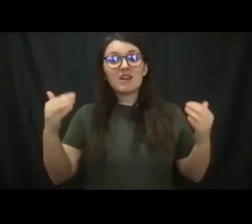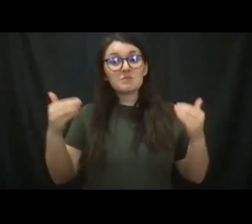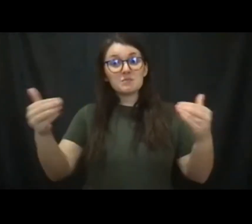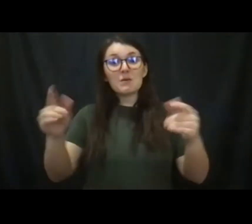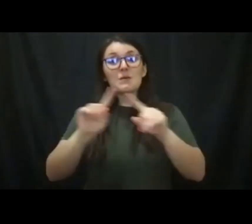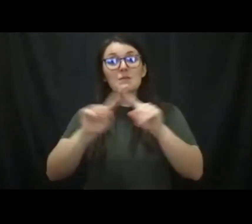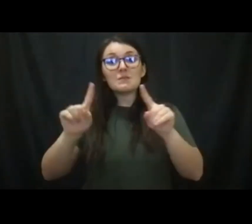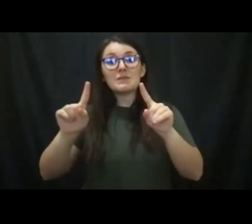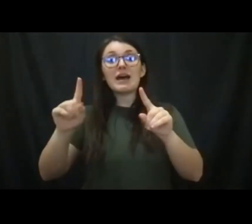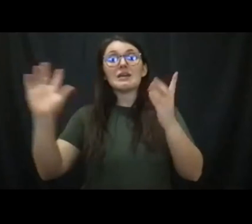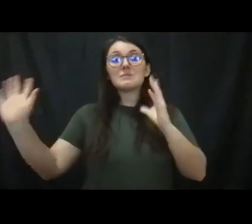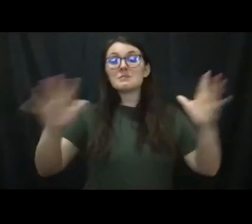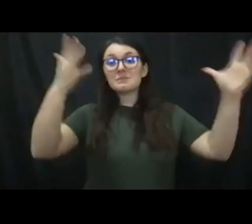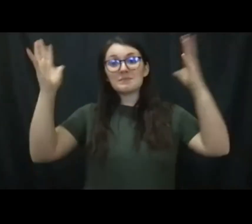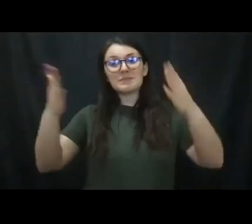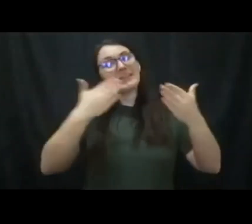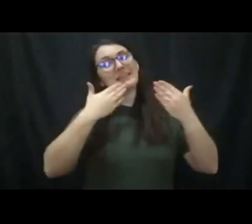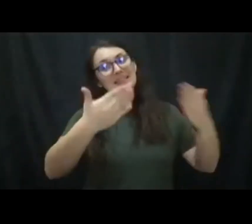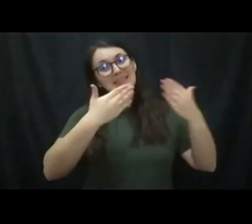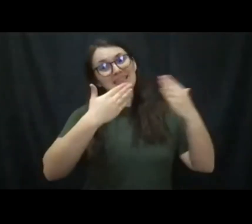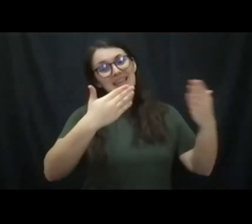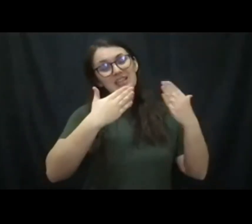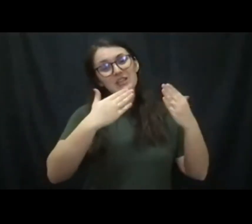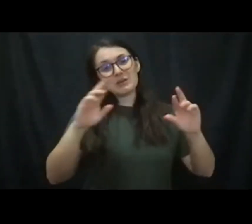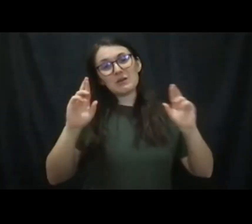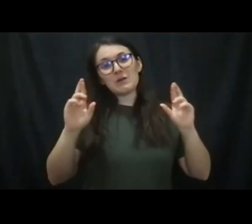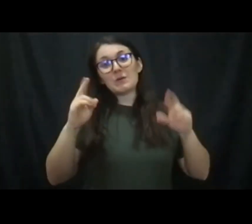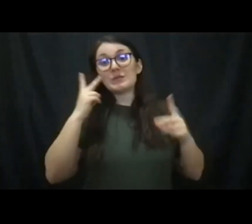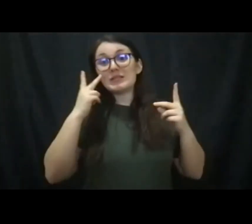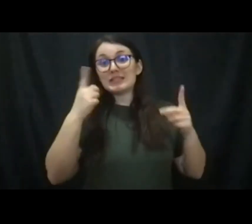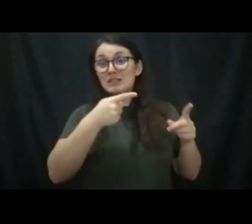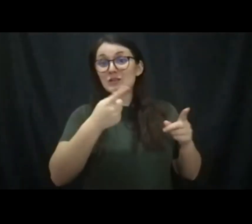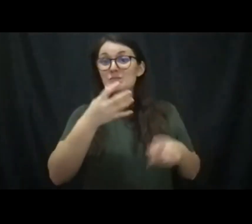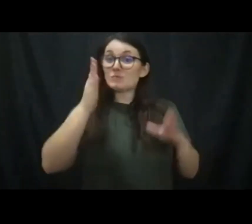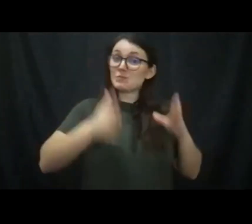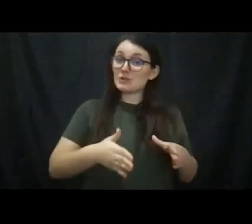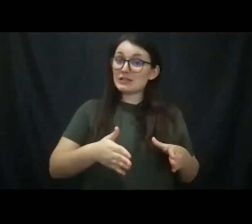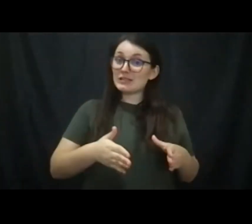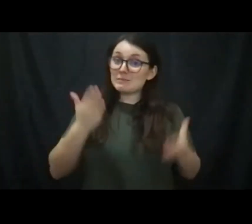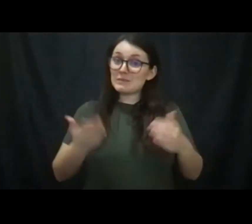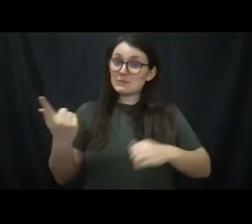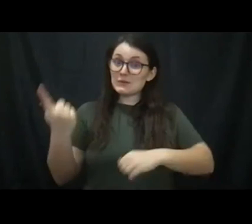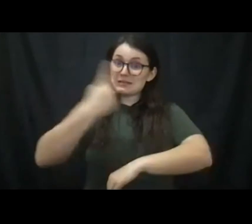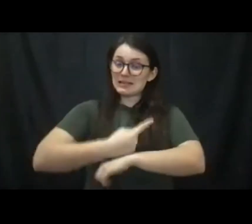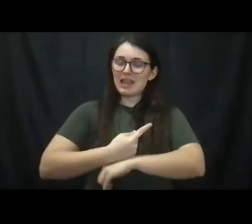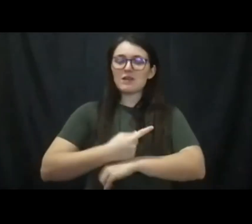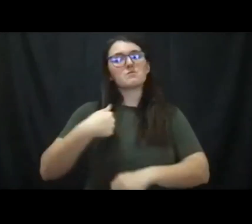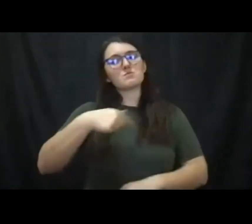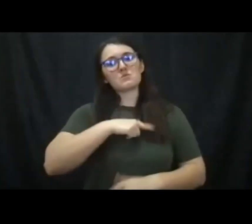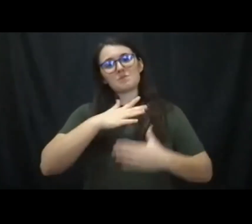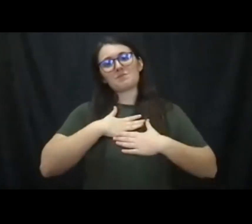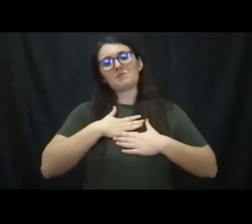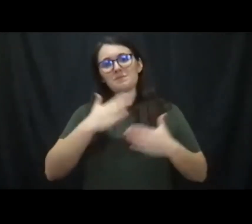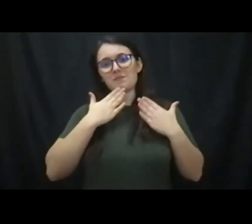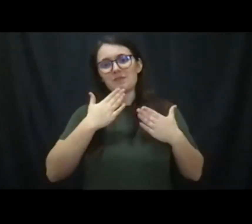some virtual thank yous. I hope you feel them all. Hi. You're so grateful. And we're going to hang out